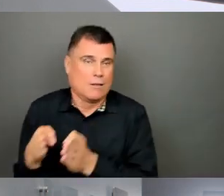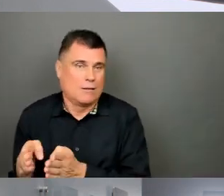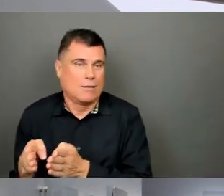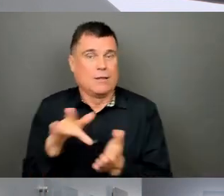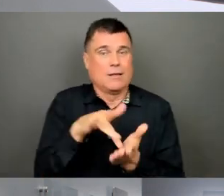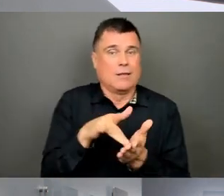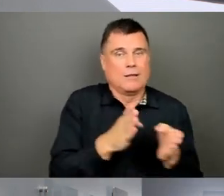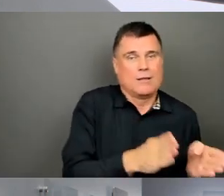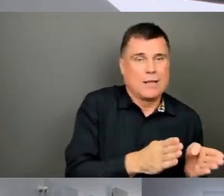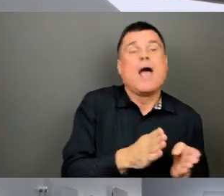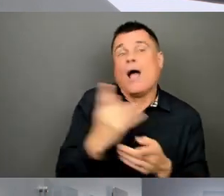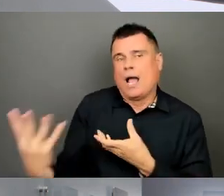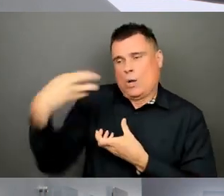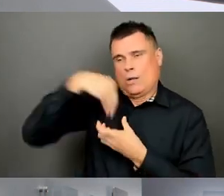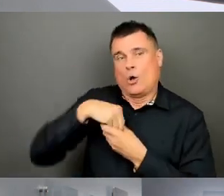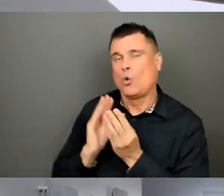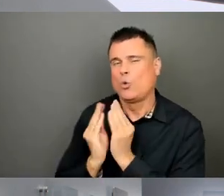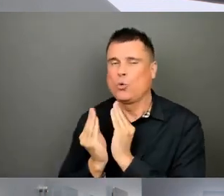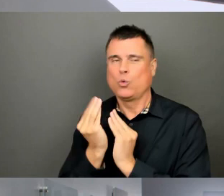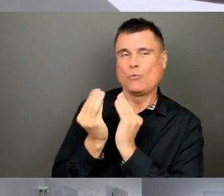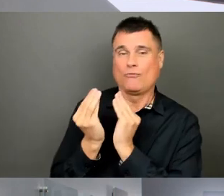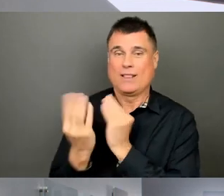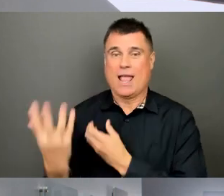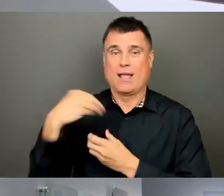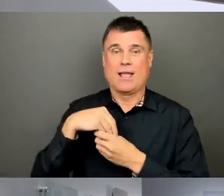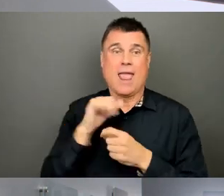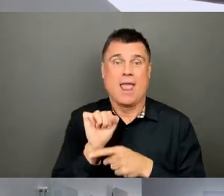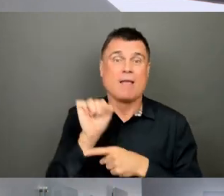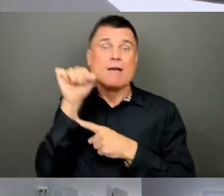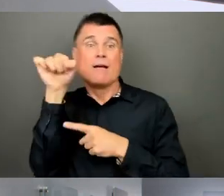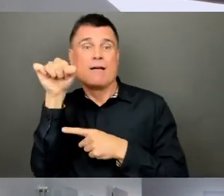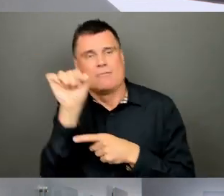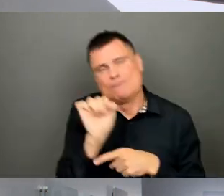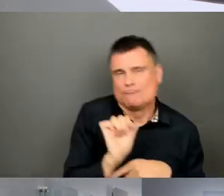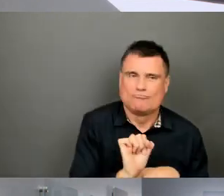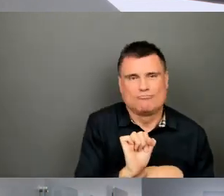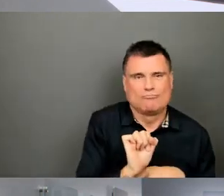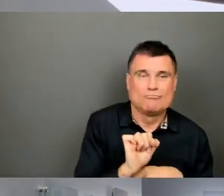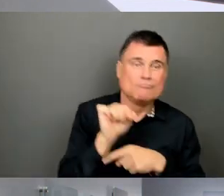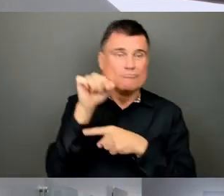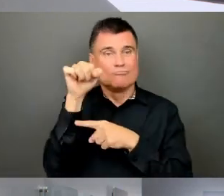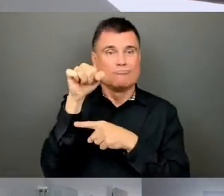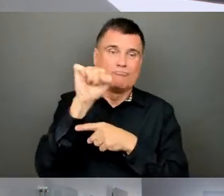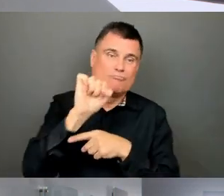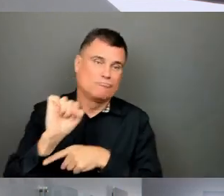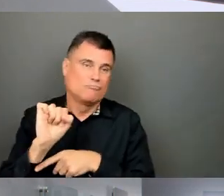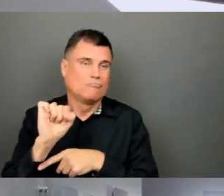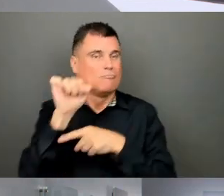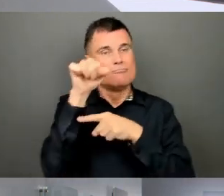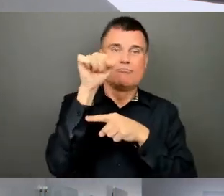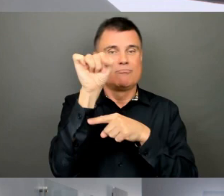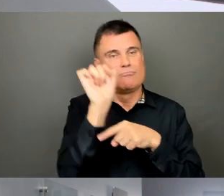Left, together, right, together. Now you'll probably notice that I'm coming from high to low, so you can change your levels. And so this is probably